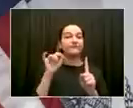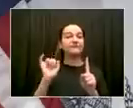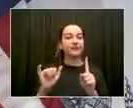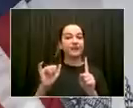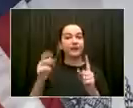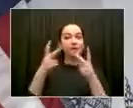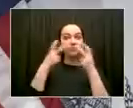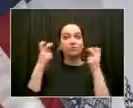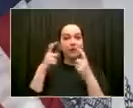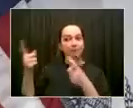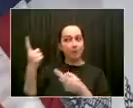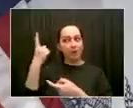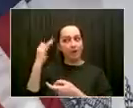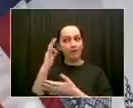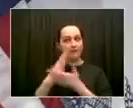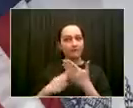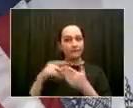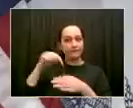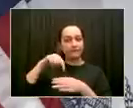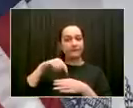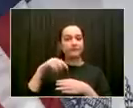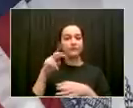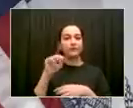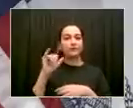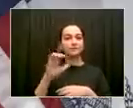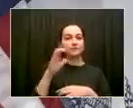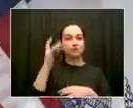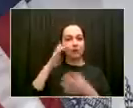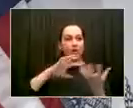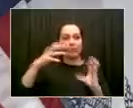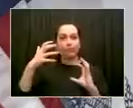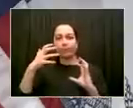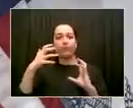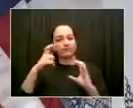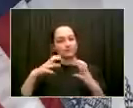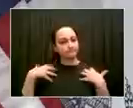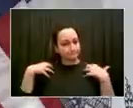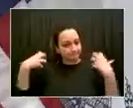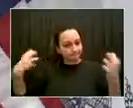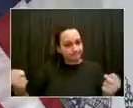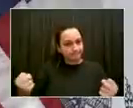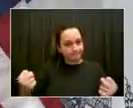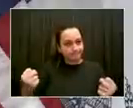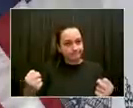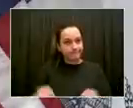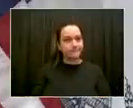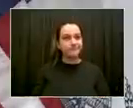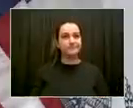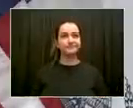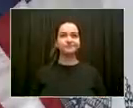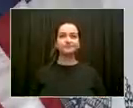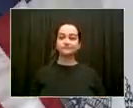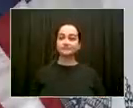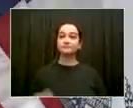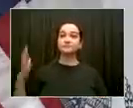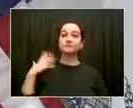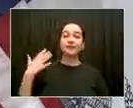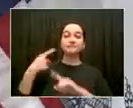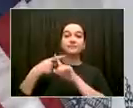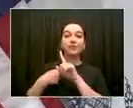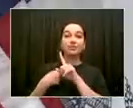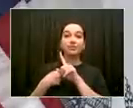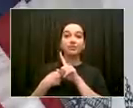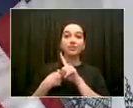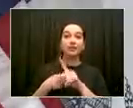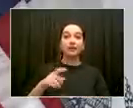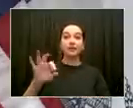a substantial decrease in crime compared to February 2020 pre-pandemic. This is very